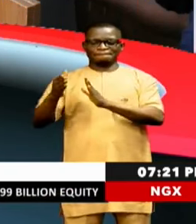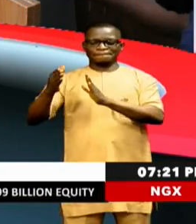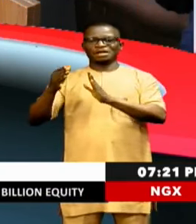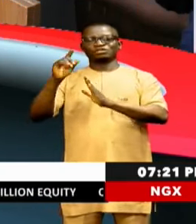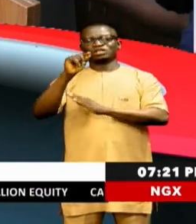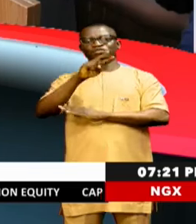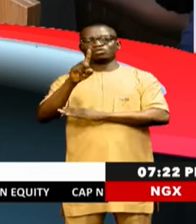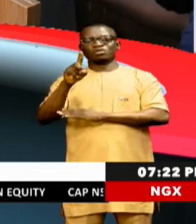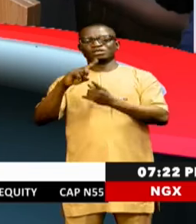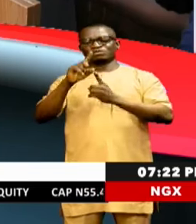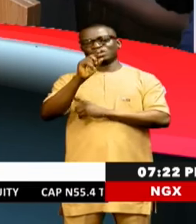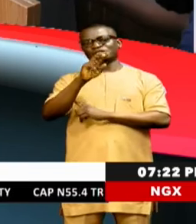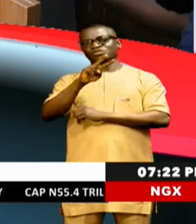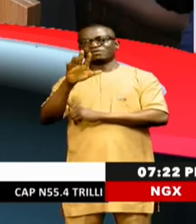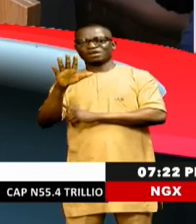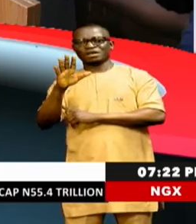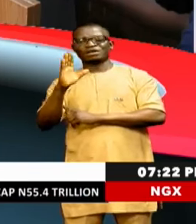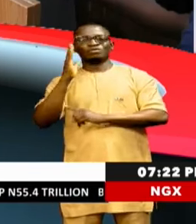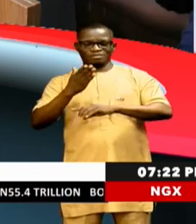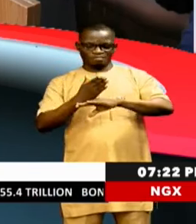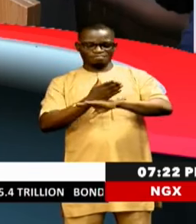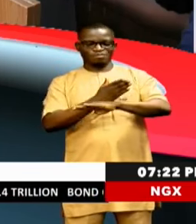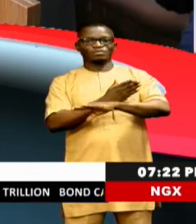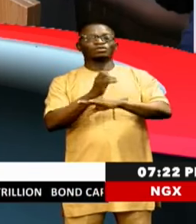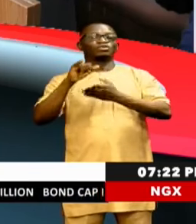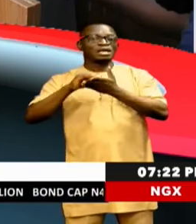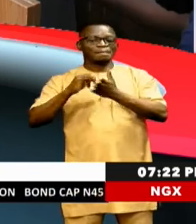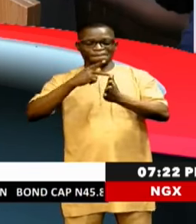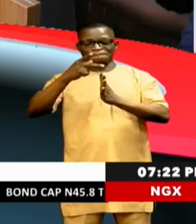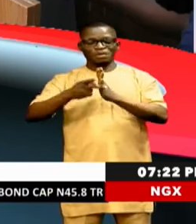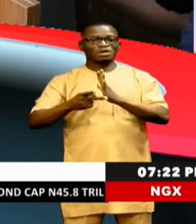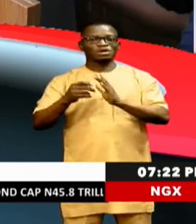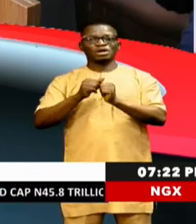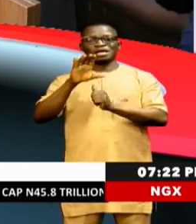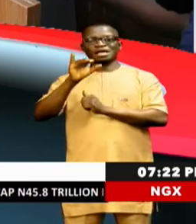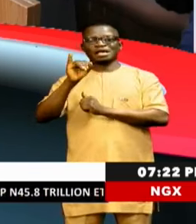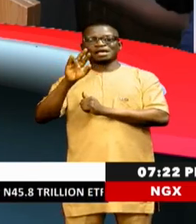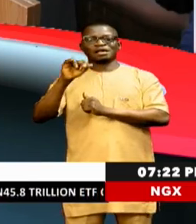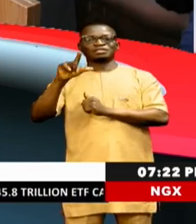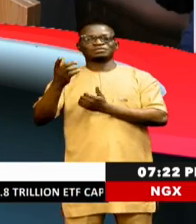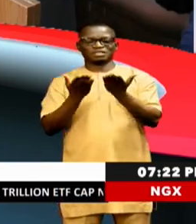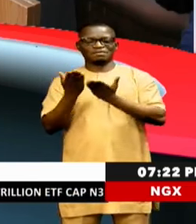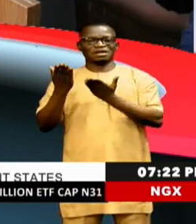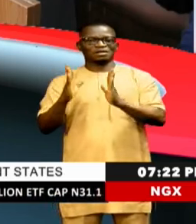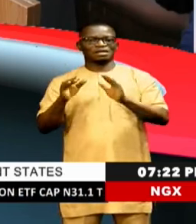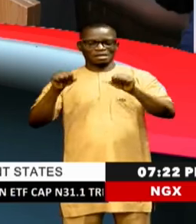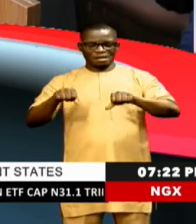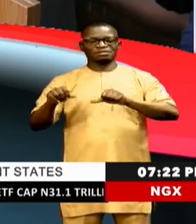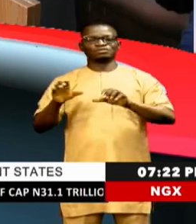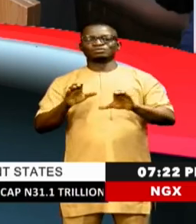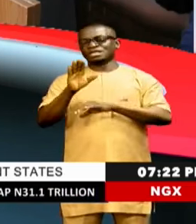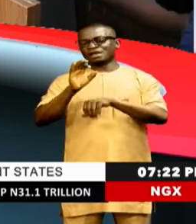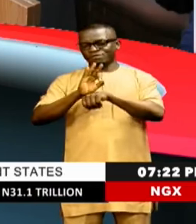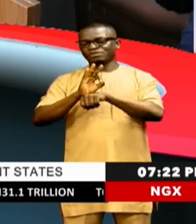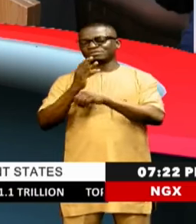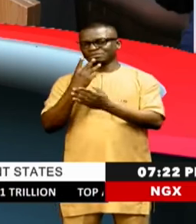to 2025 will be enhanced so that public and civil servants can optimally perform their duties. Head